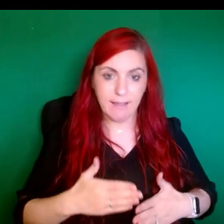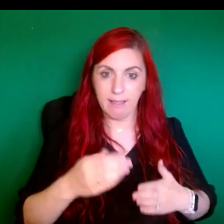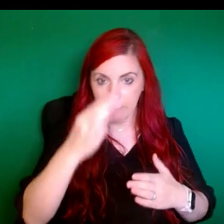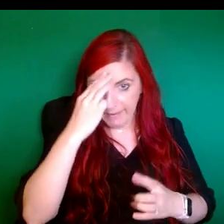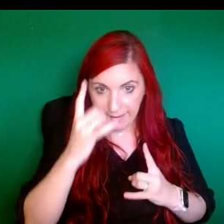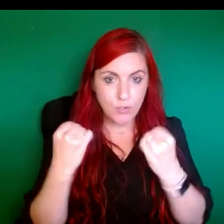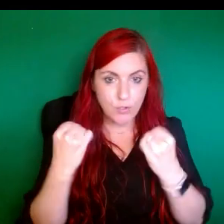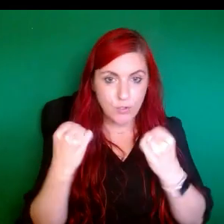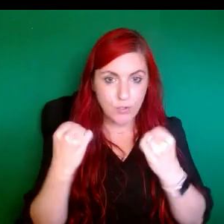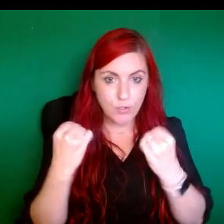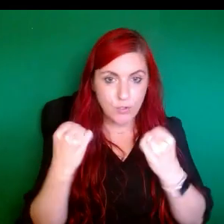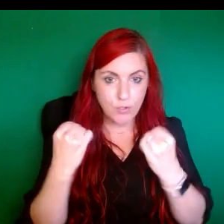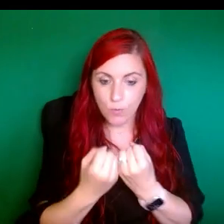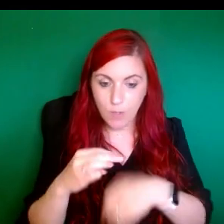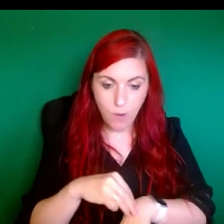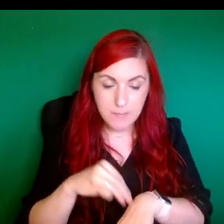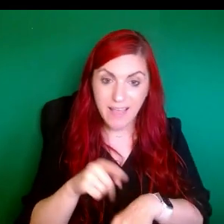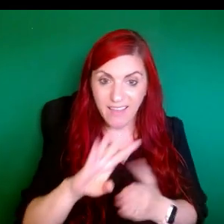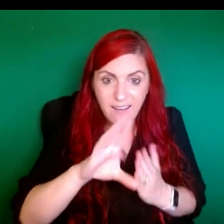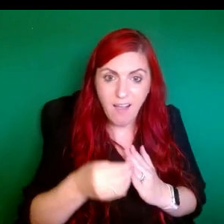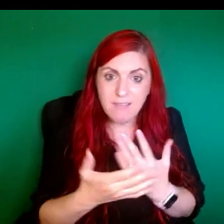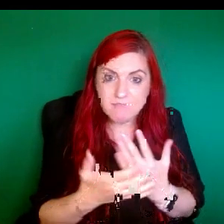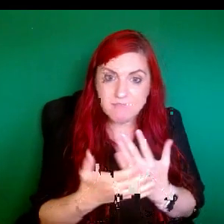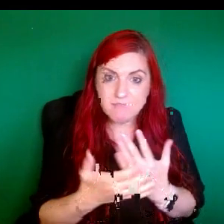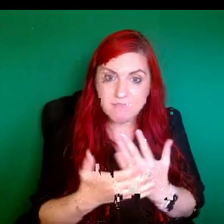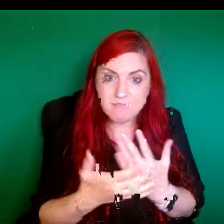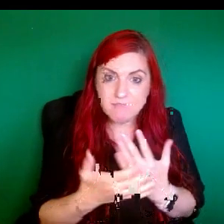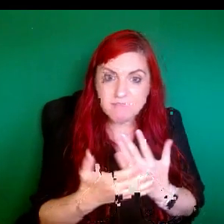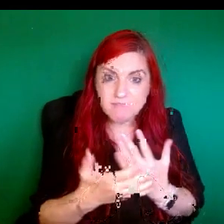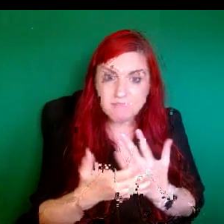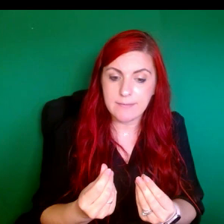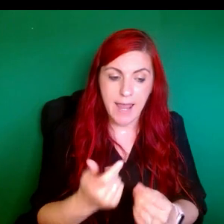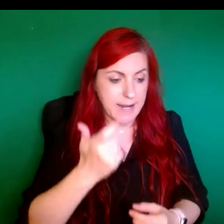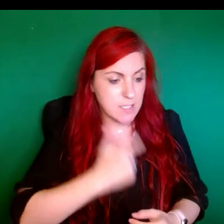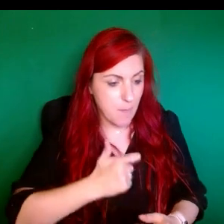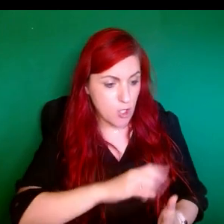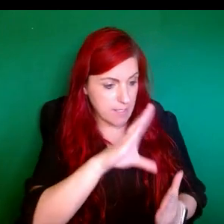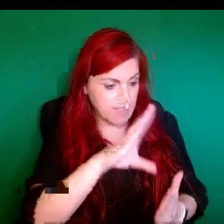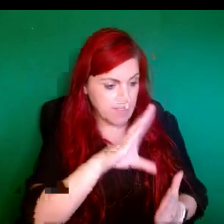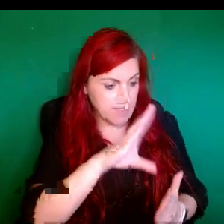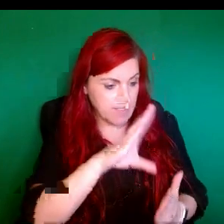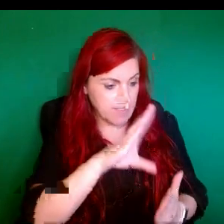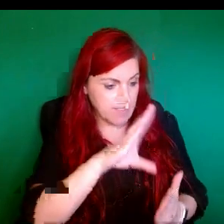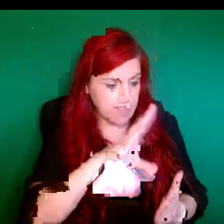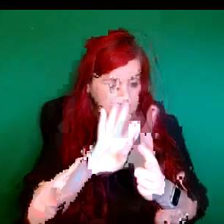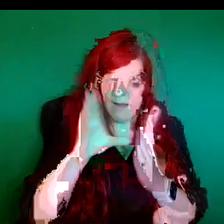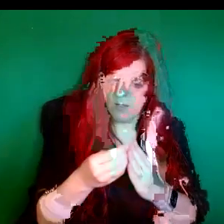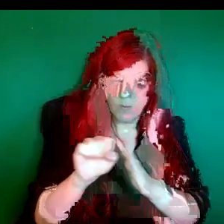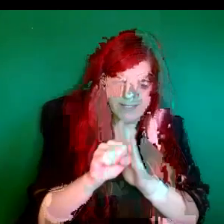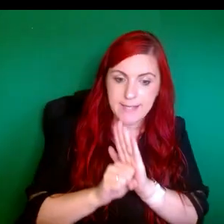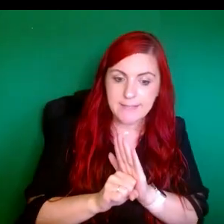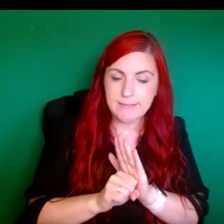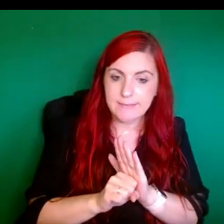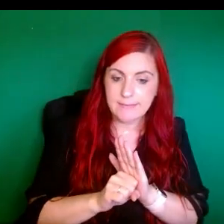have physical health issues and other social problems, costs a lot of money, personal cost to